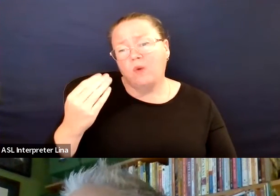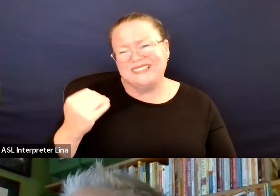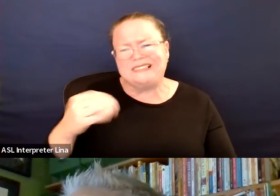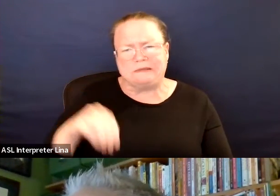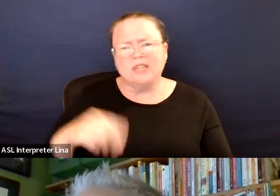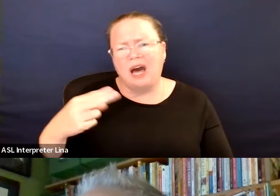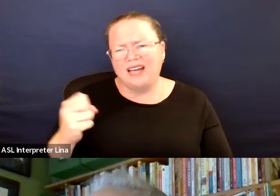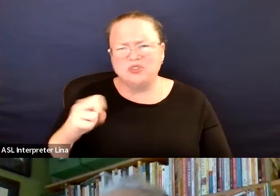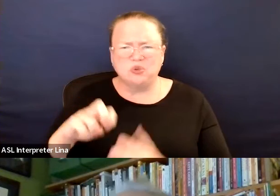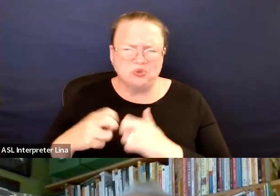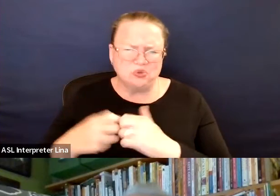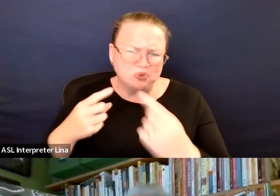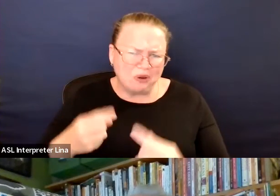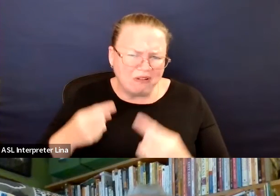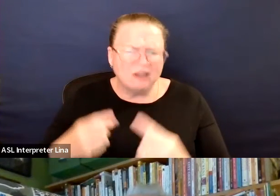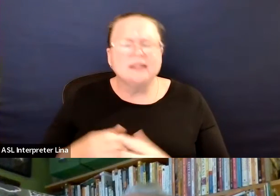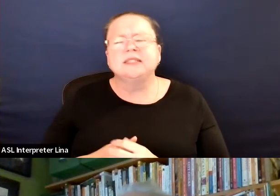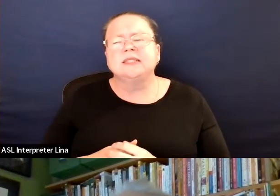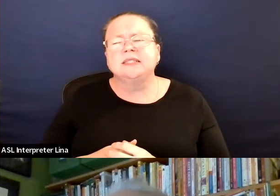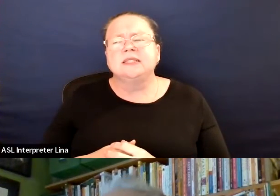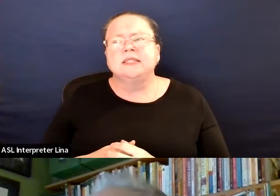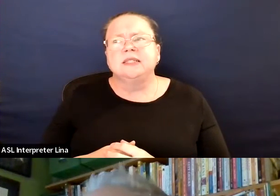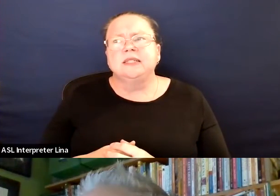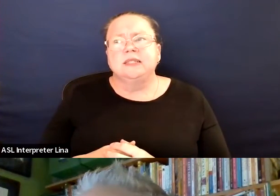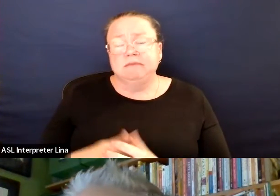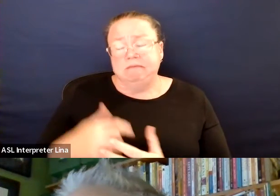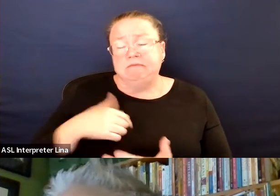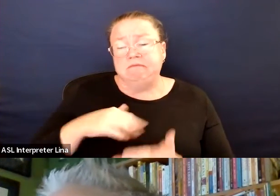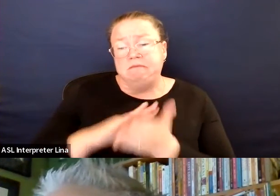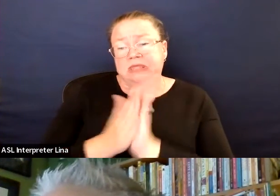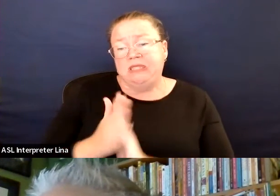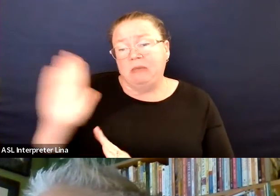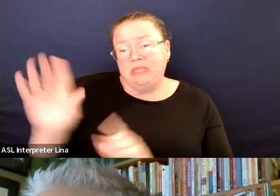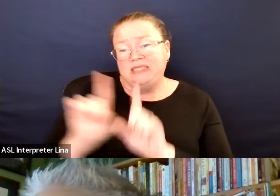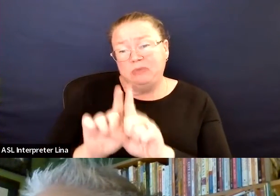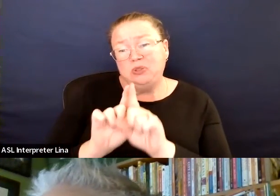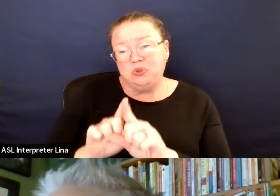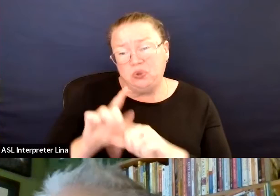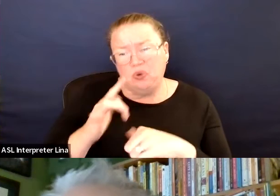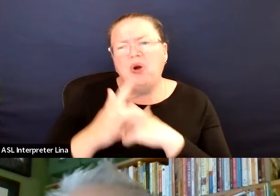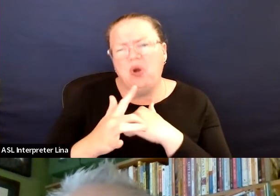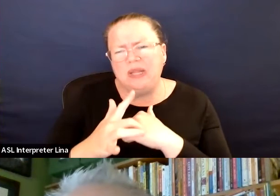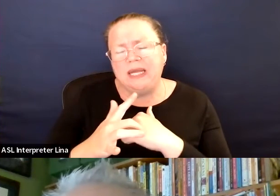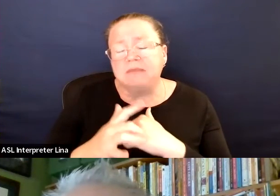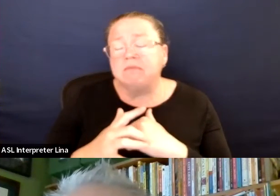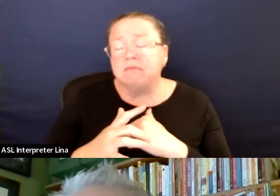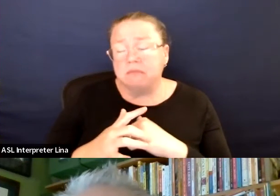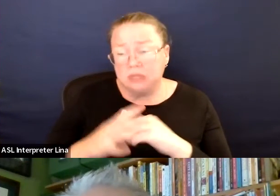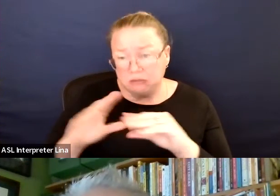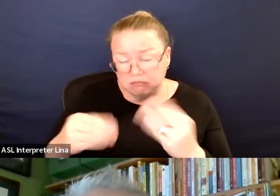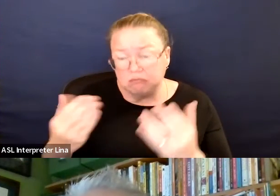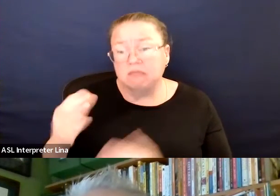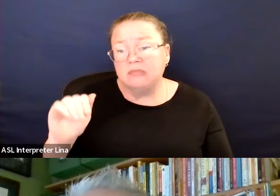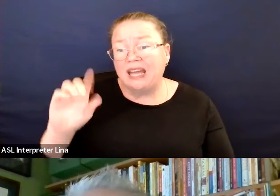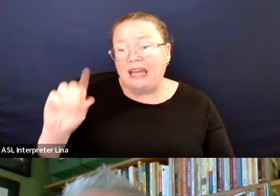issues. And so I became his mentor early on, and boy, I gave him the ADA,